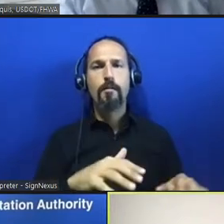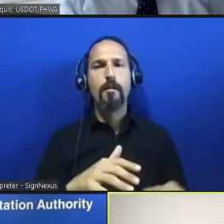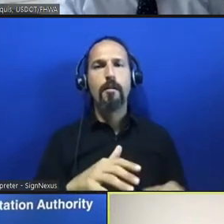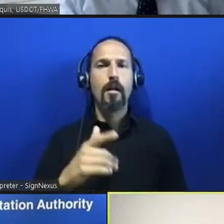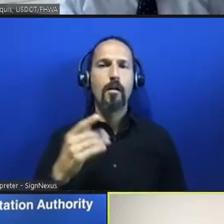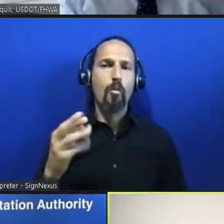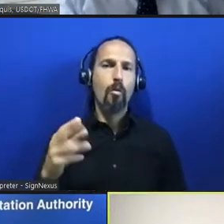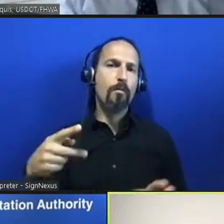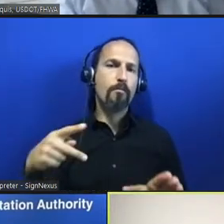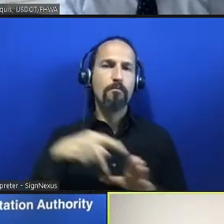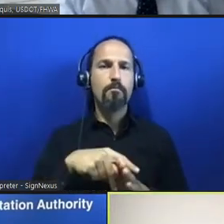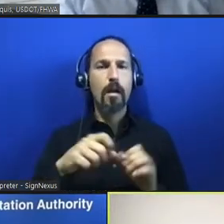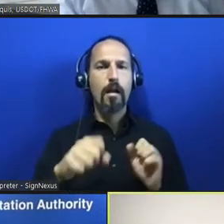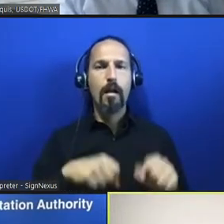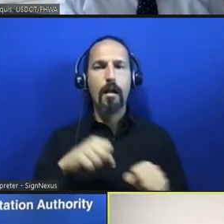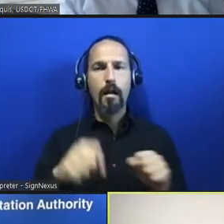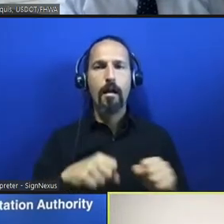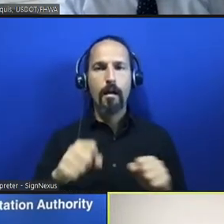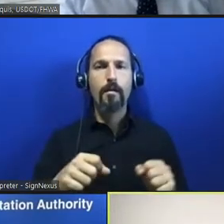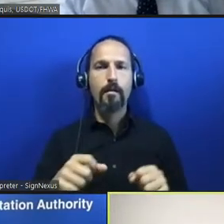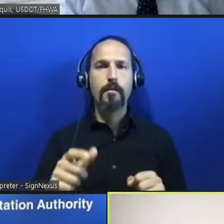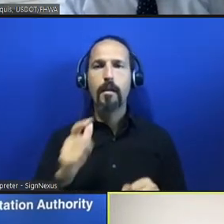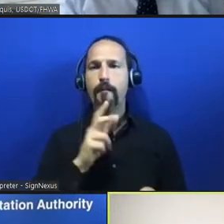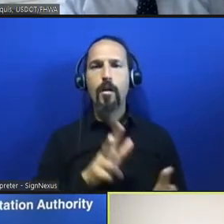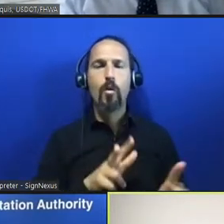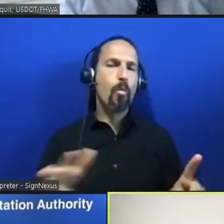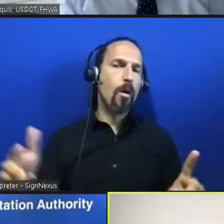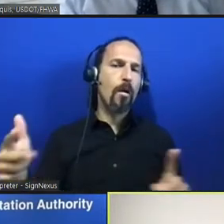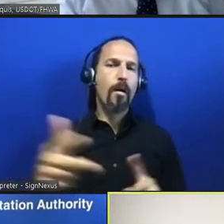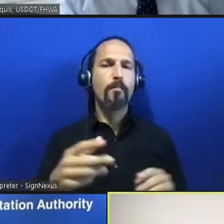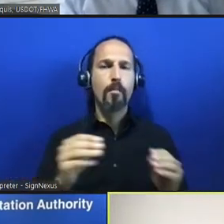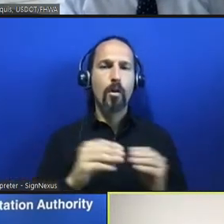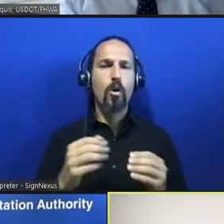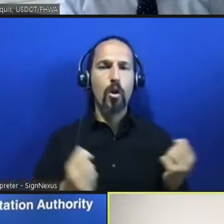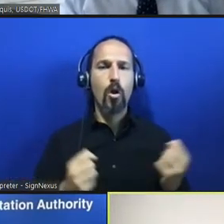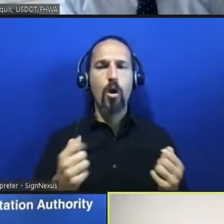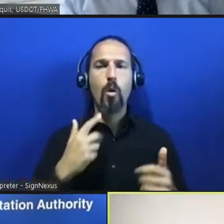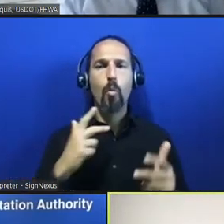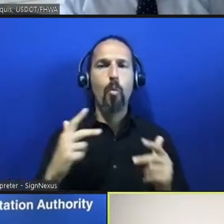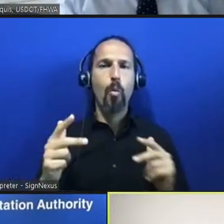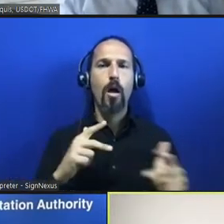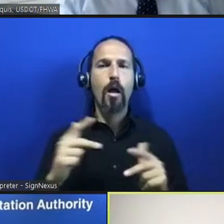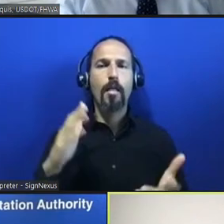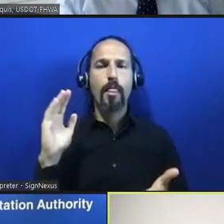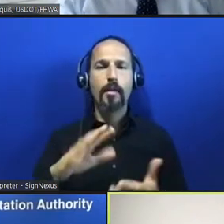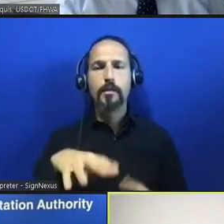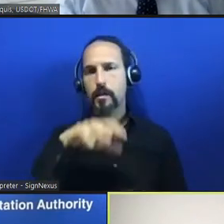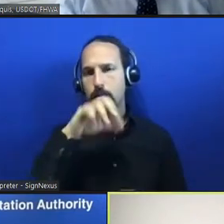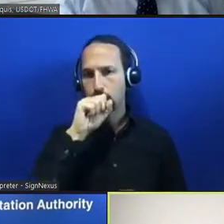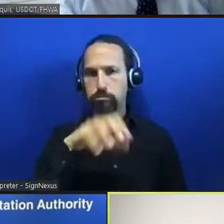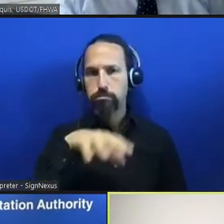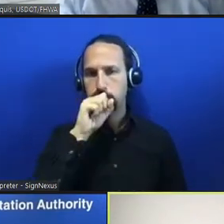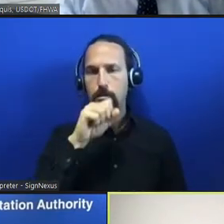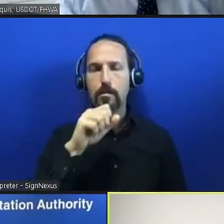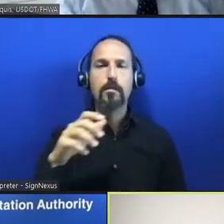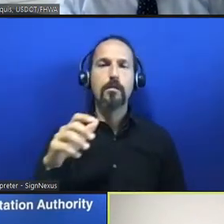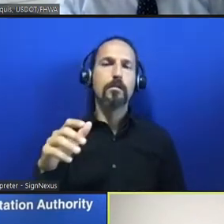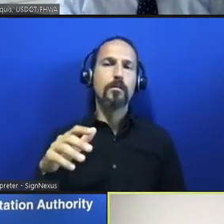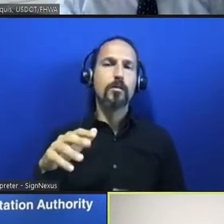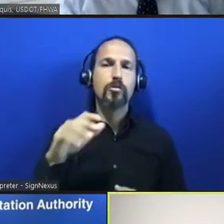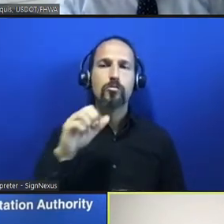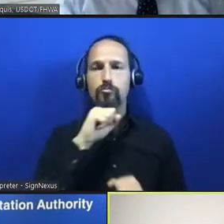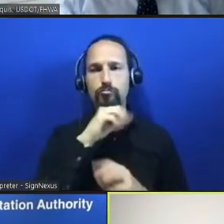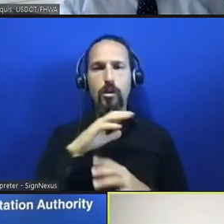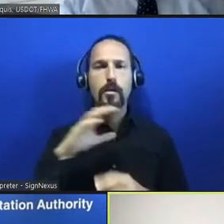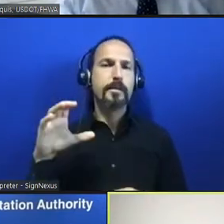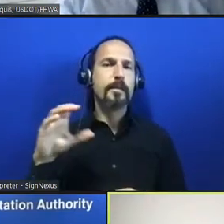gonna go bike and not have to swerve around as many cars or I'm going to walk and inhale a lot less uh automobile fumes